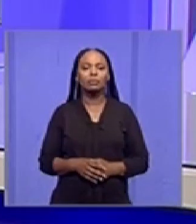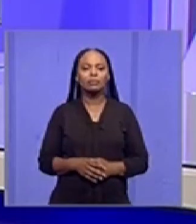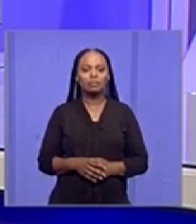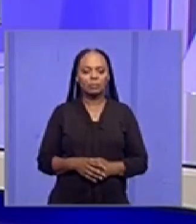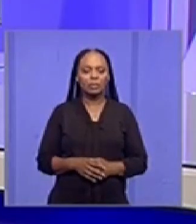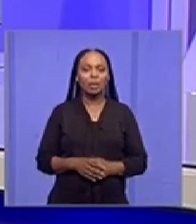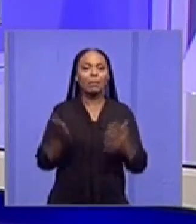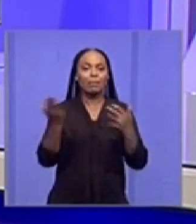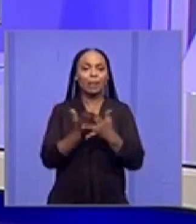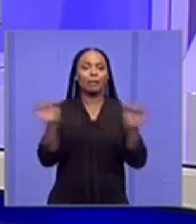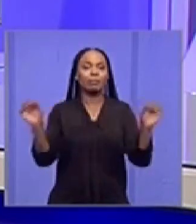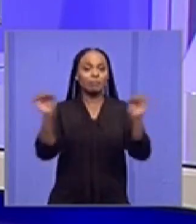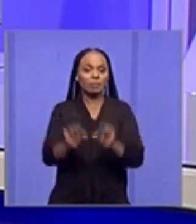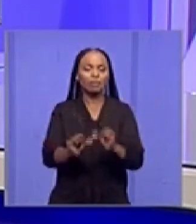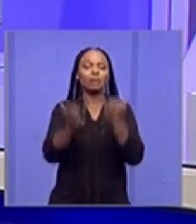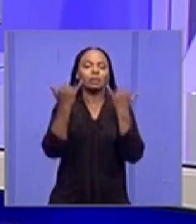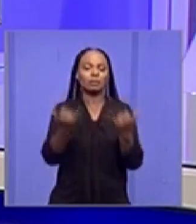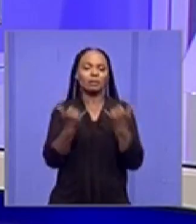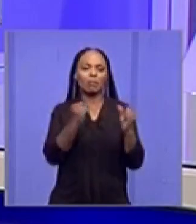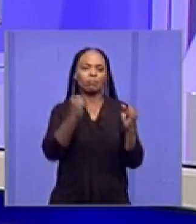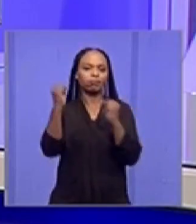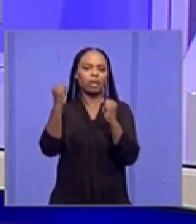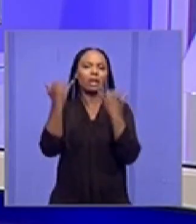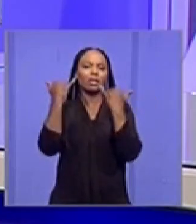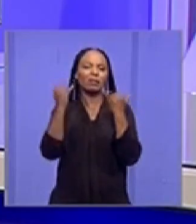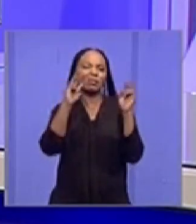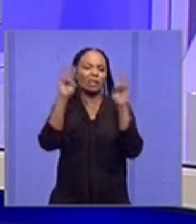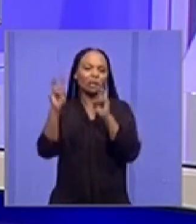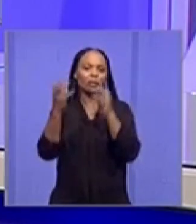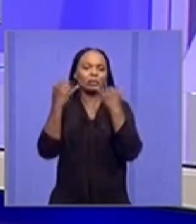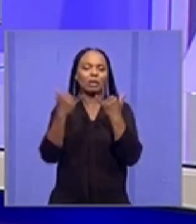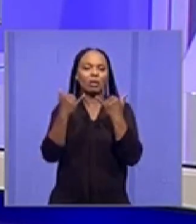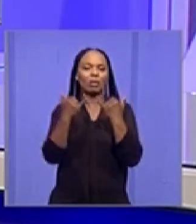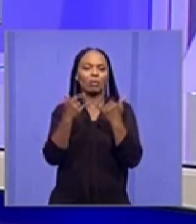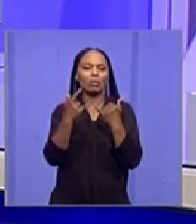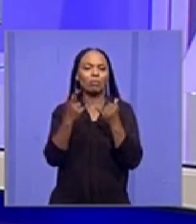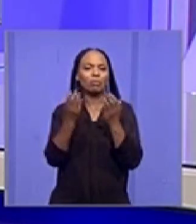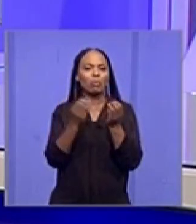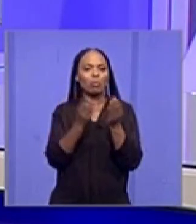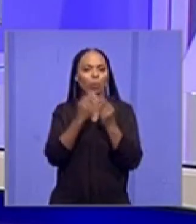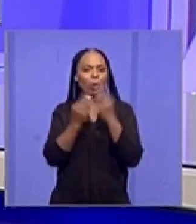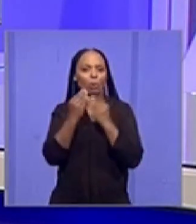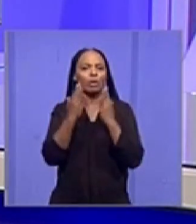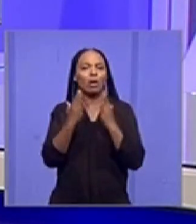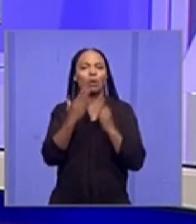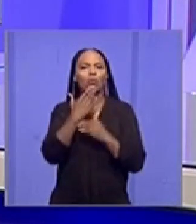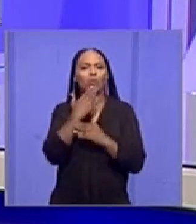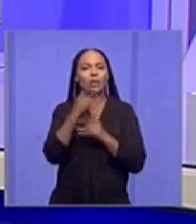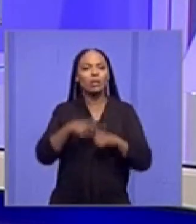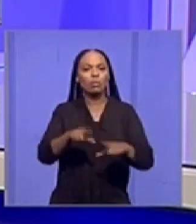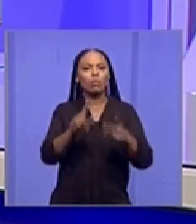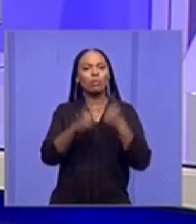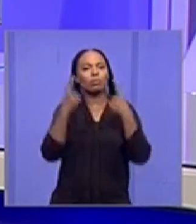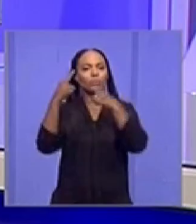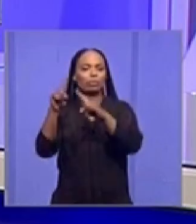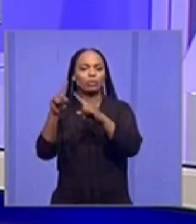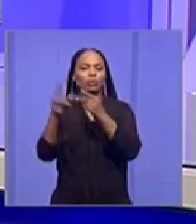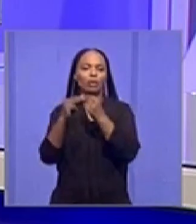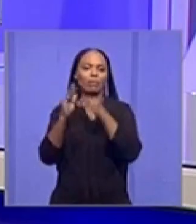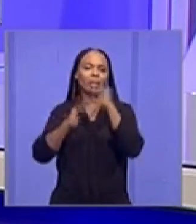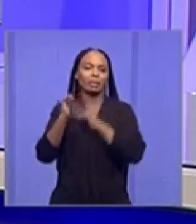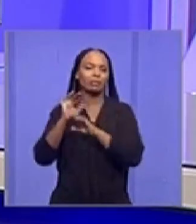Ge re boa papatšong re a go kwa ka mosepele wo o rulagantšwego ke masogana go tšwa ka Limpopo go leba Union Buildings.